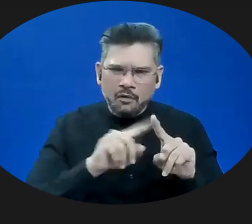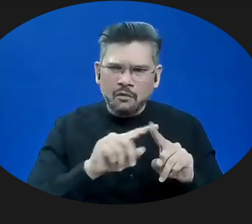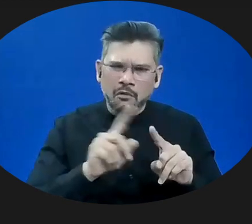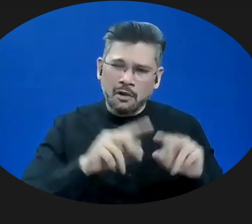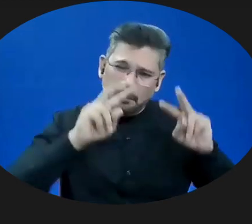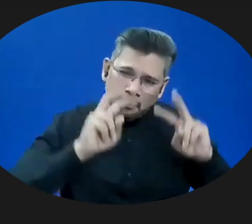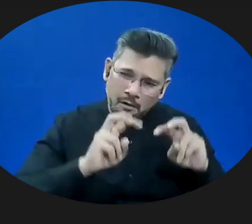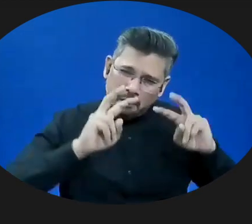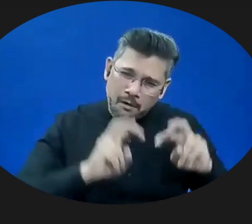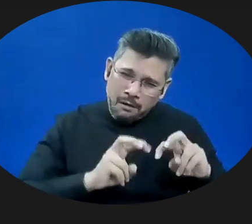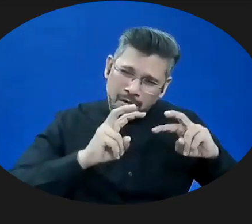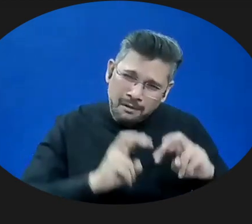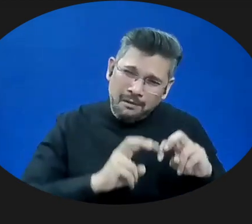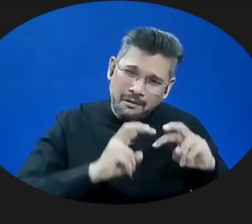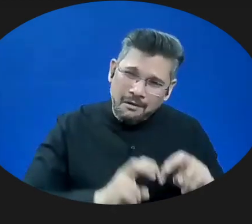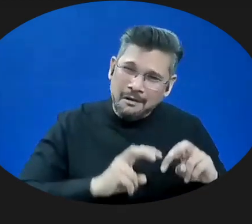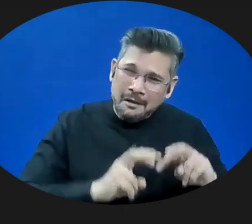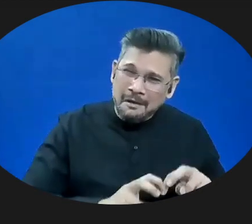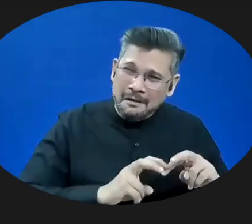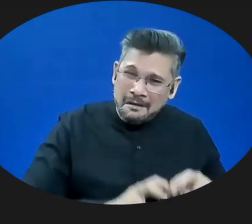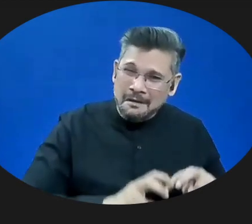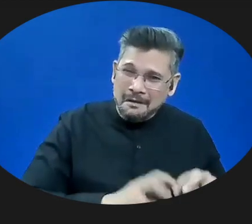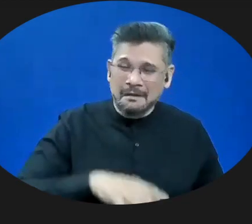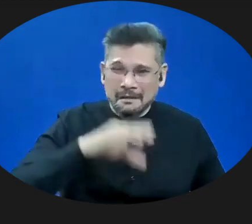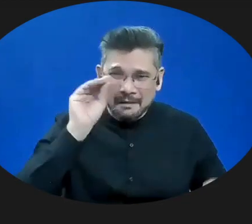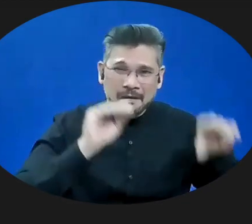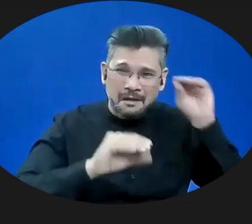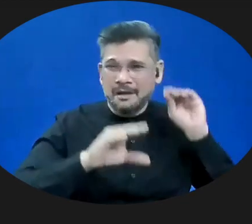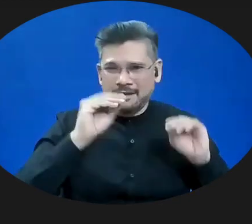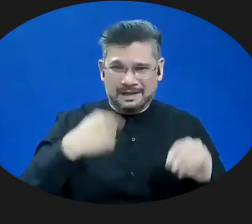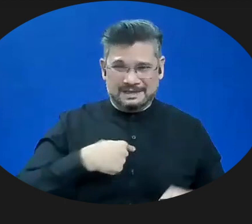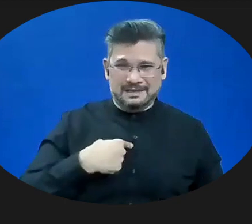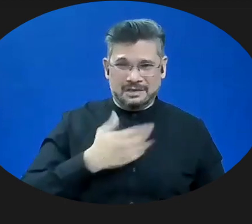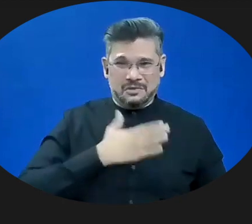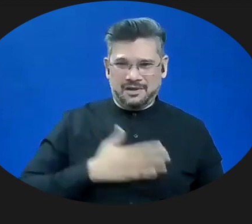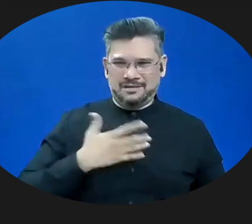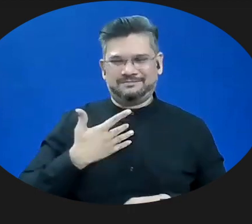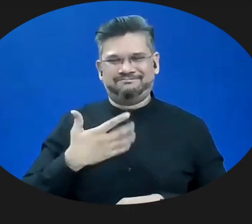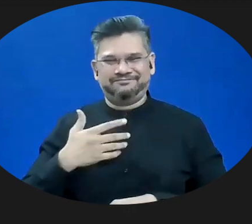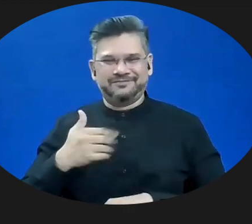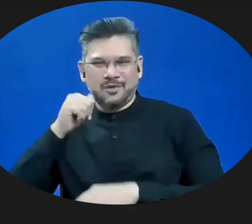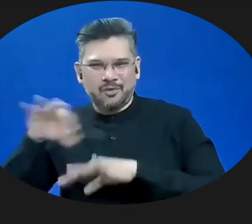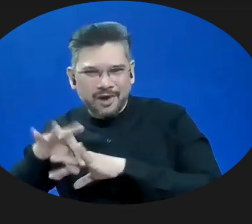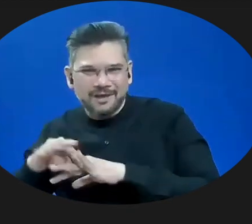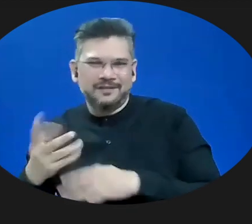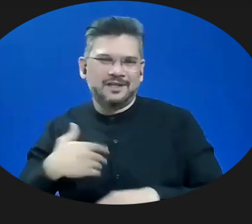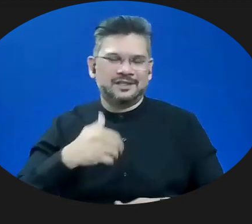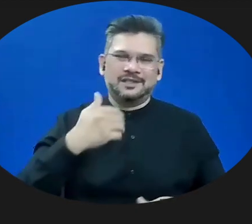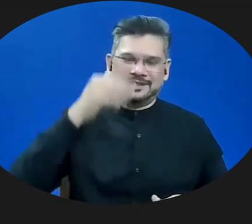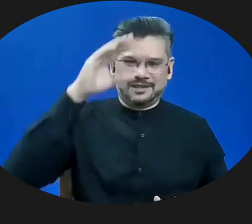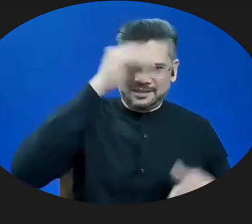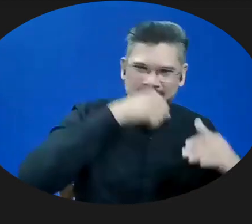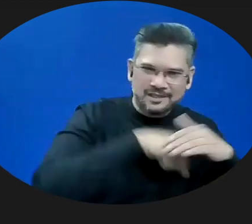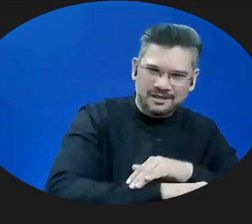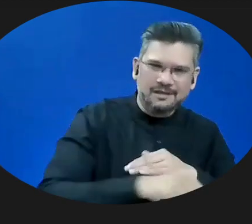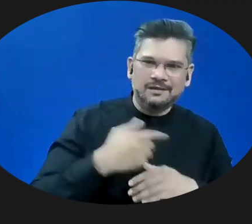to bother my wife, my loving wife, and my son. I've not been working for 7 years.